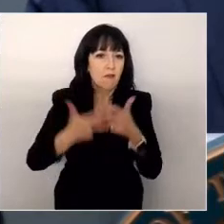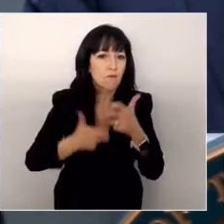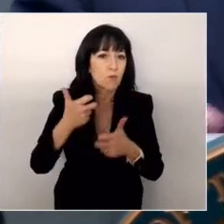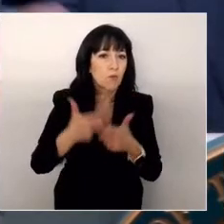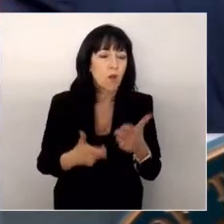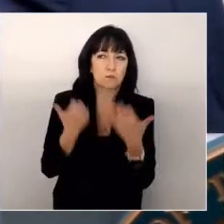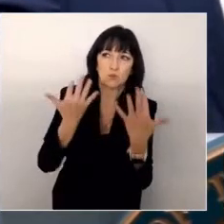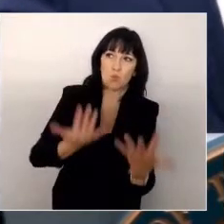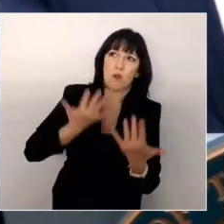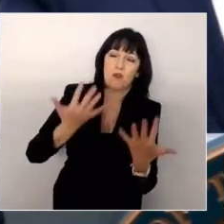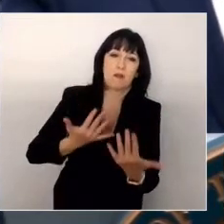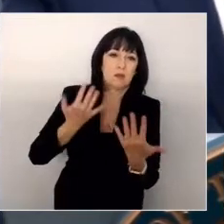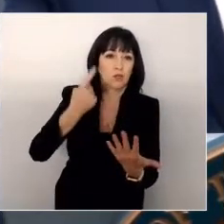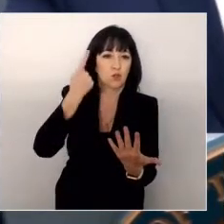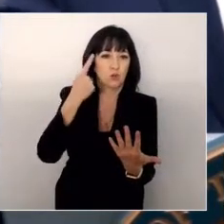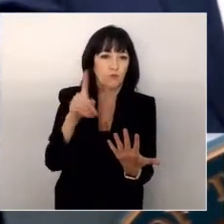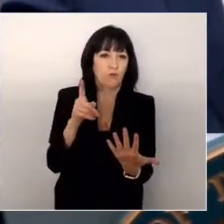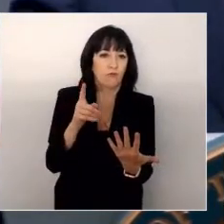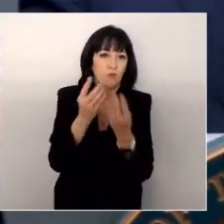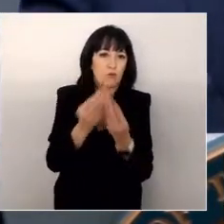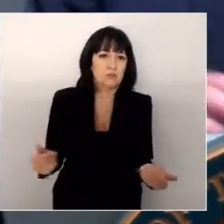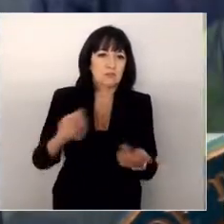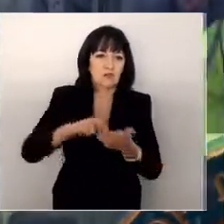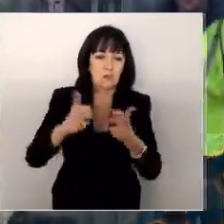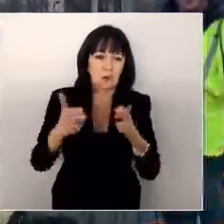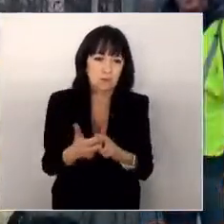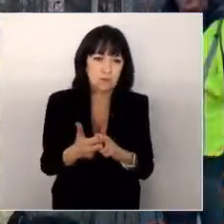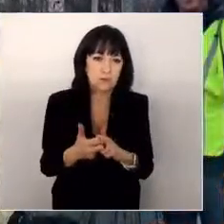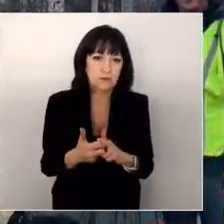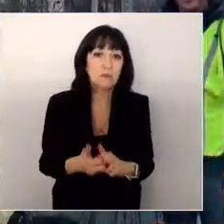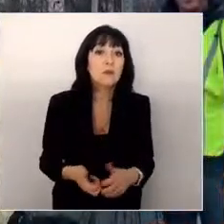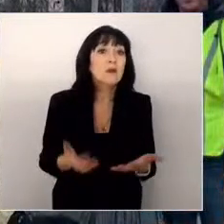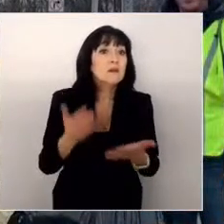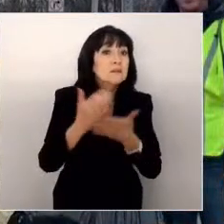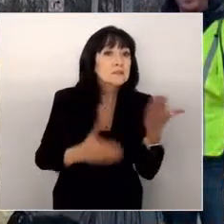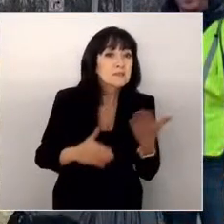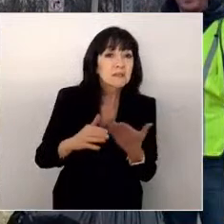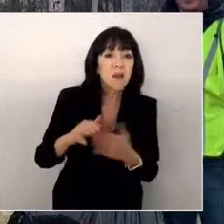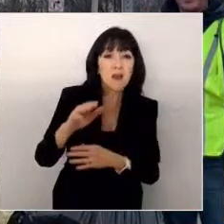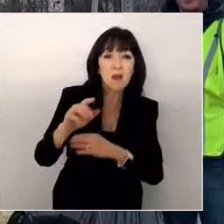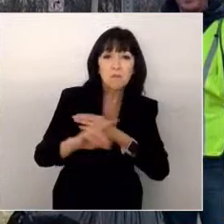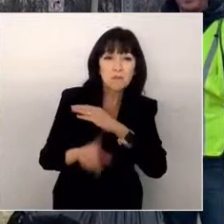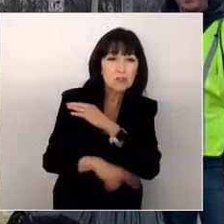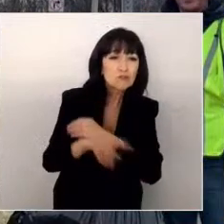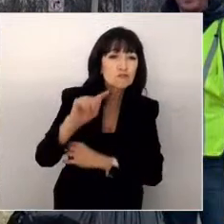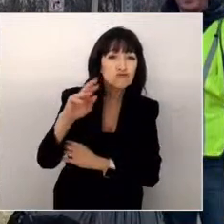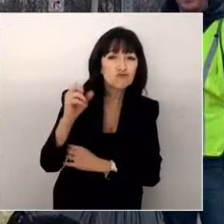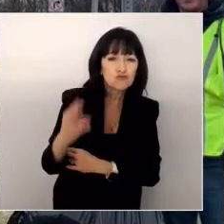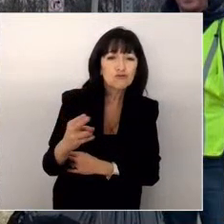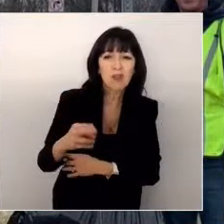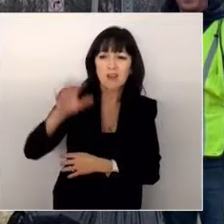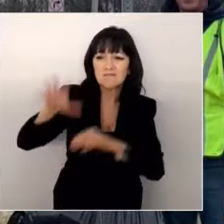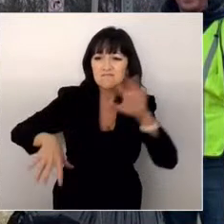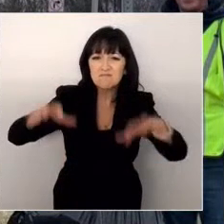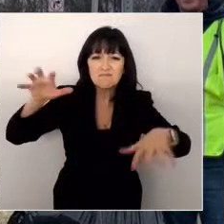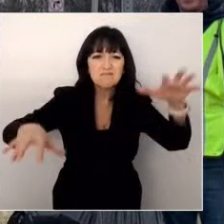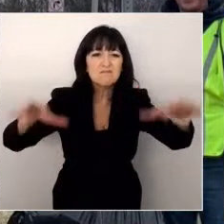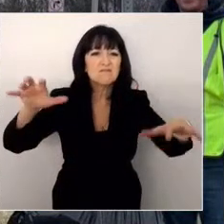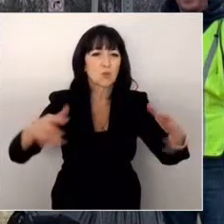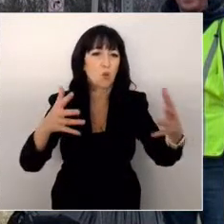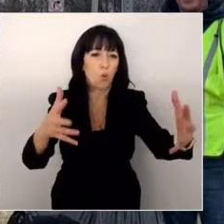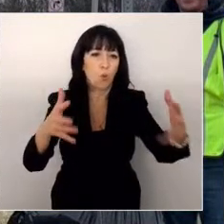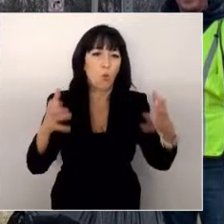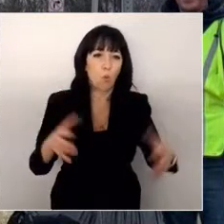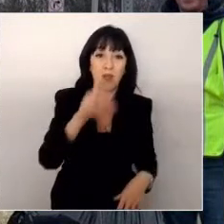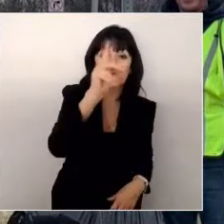trash. Just look around. It's a mess out there. That's why we're continuing our efforts to keep DE